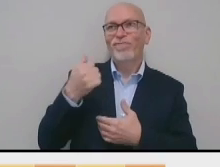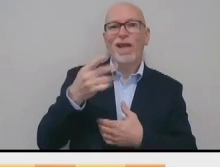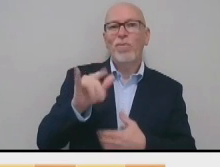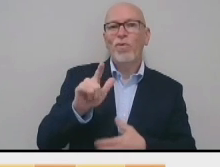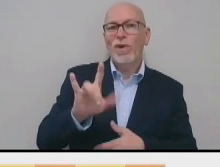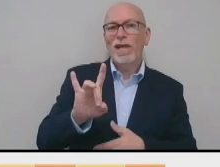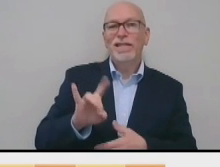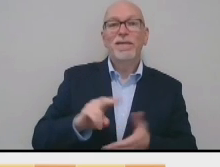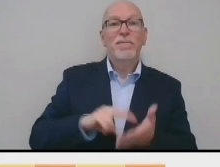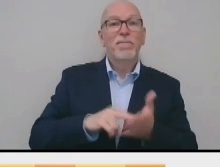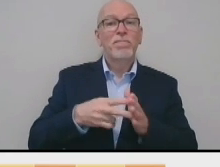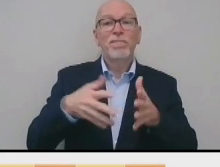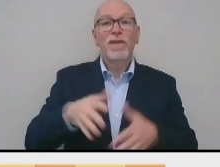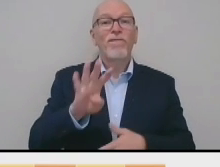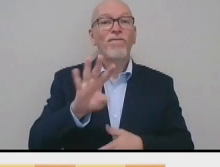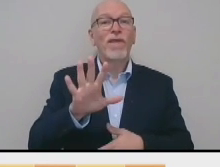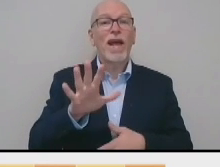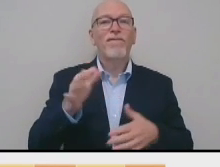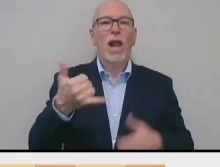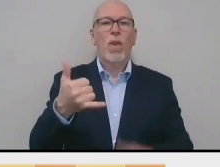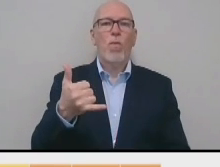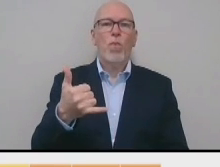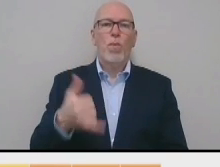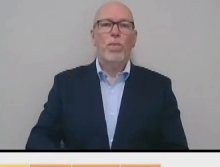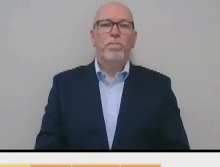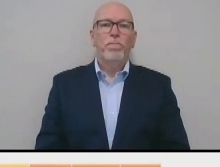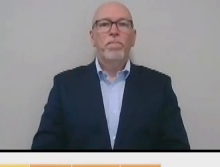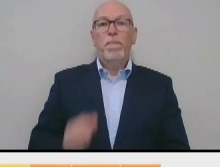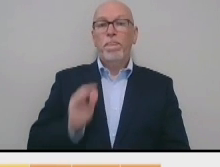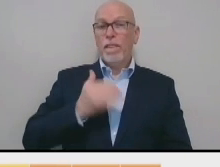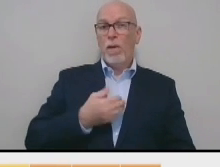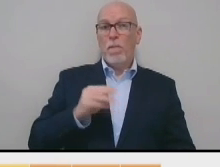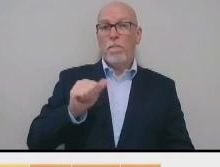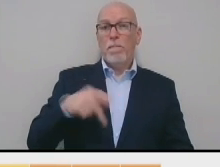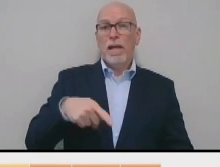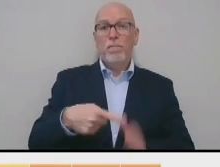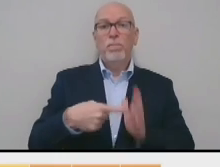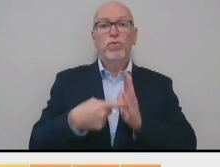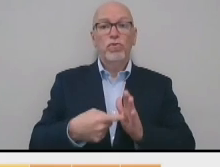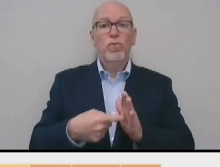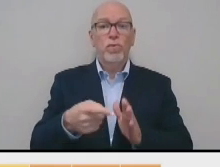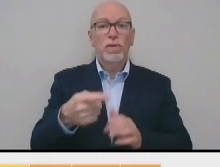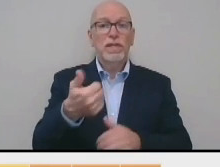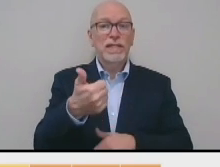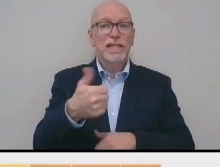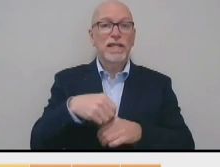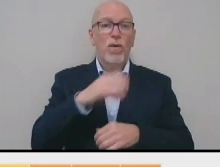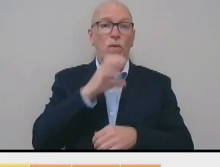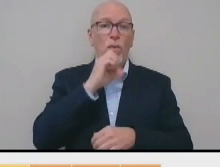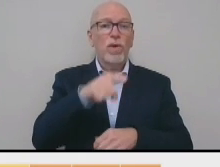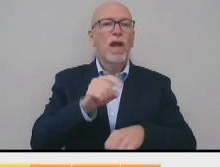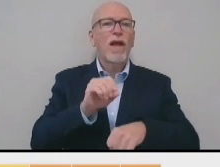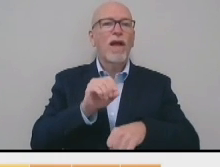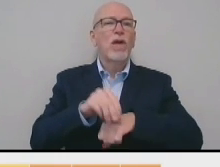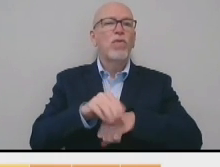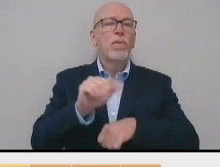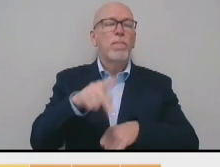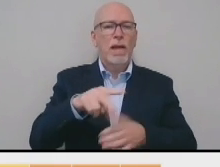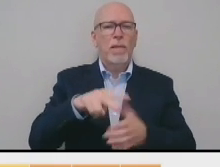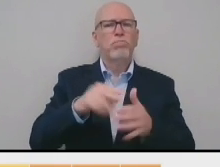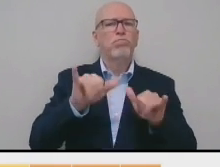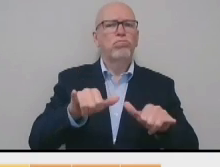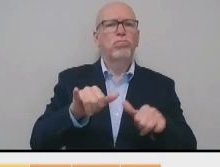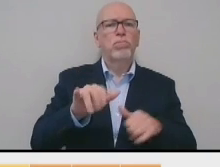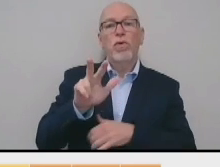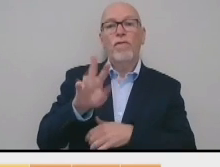leaves 45 in yellow. Our advisory map shows 10 counties in orange, which remains consistent, and 34 in blue,